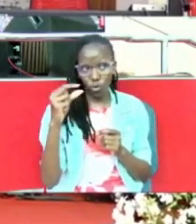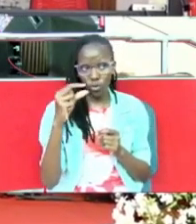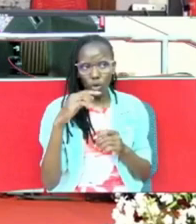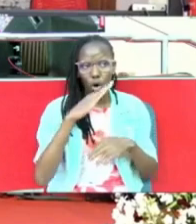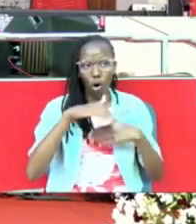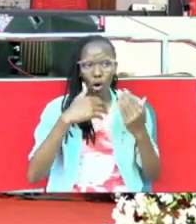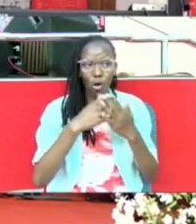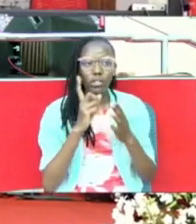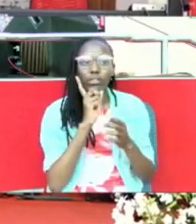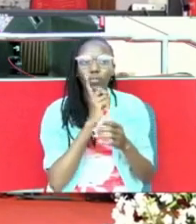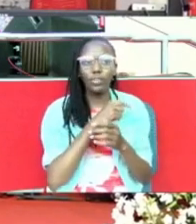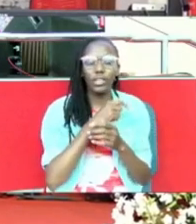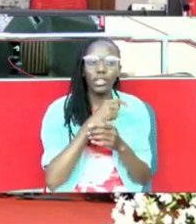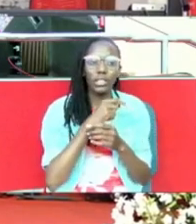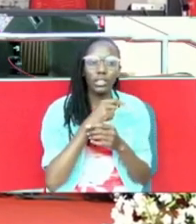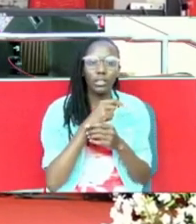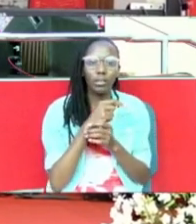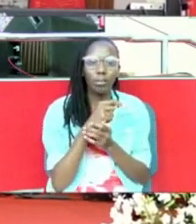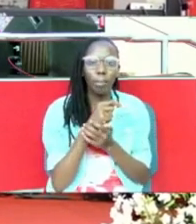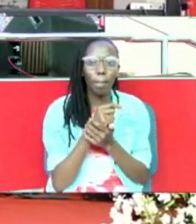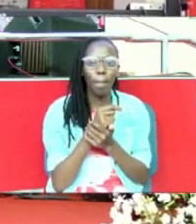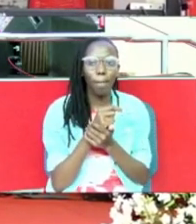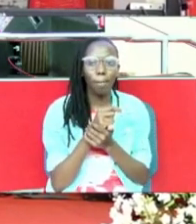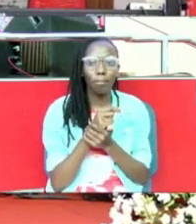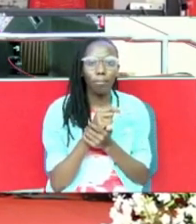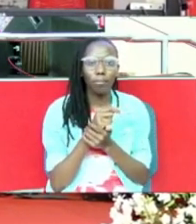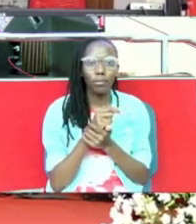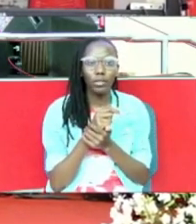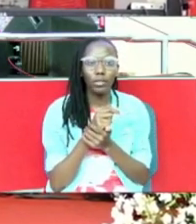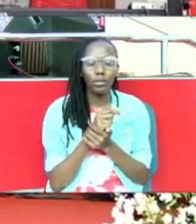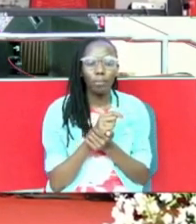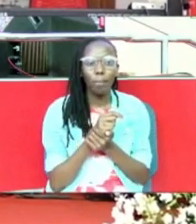pale msalabani akatangaza kwamba imeisha. In other words,